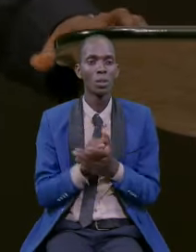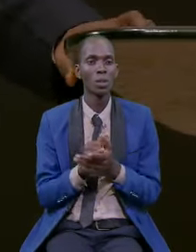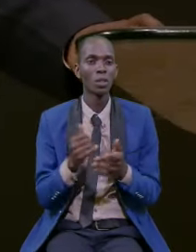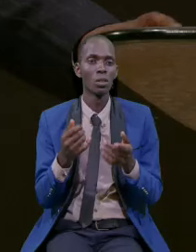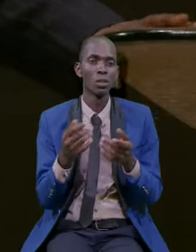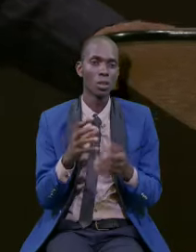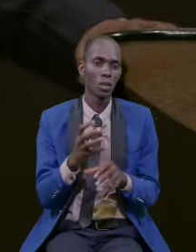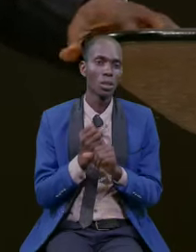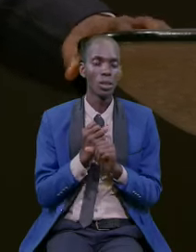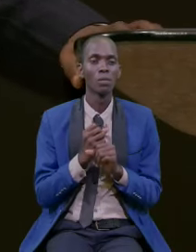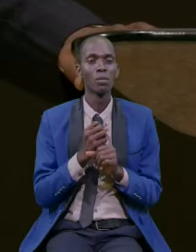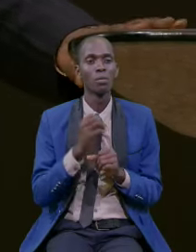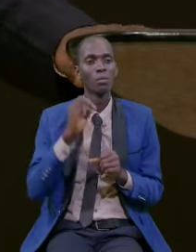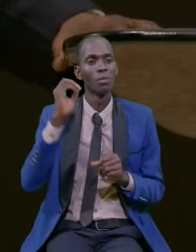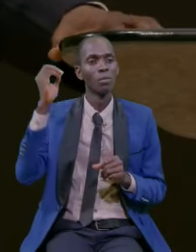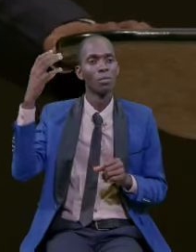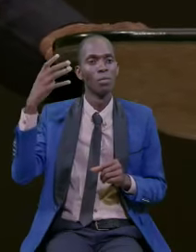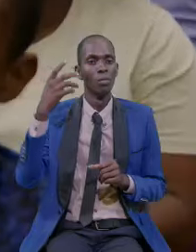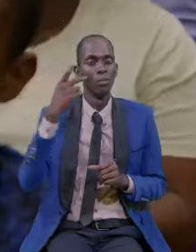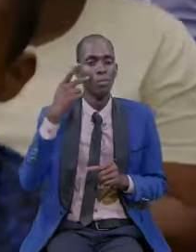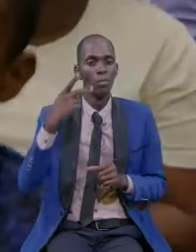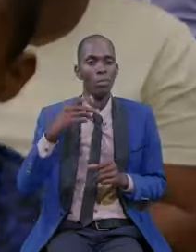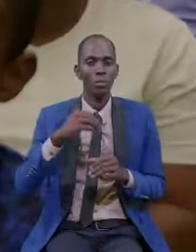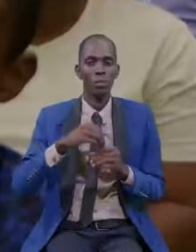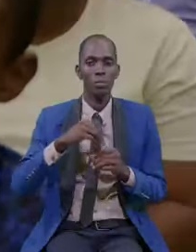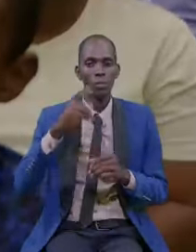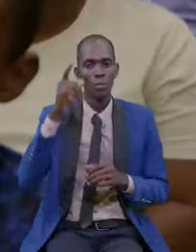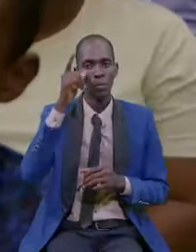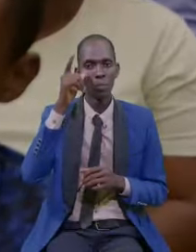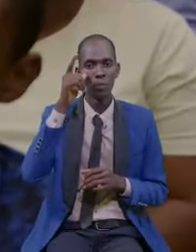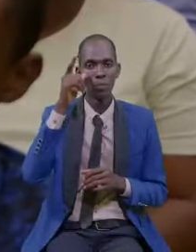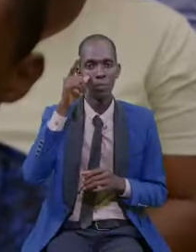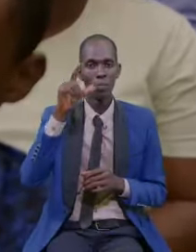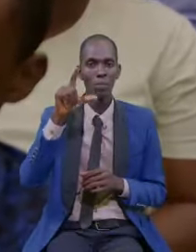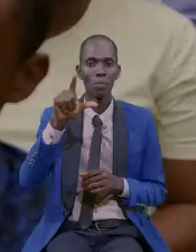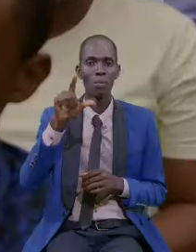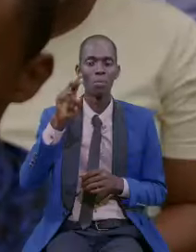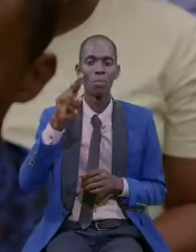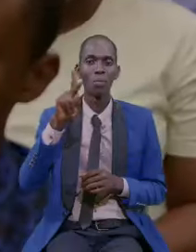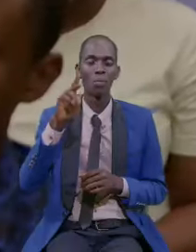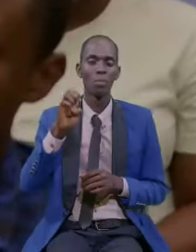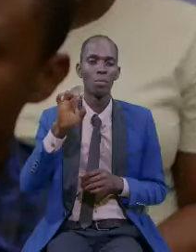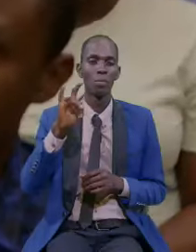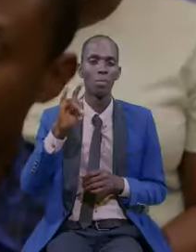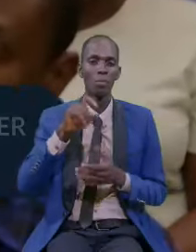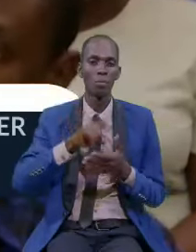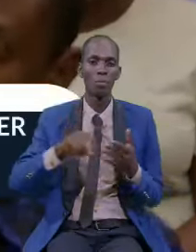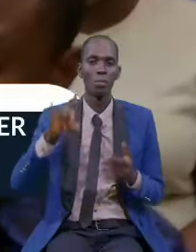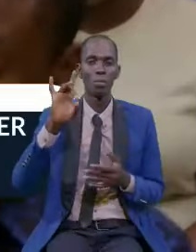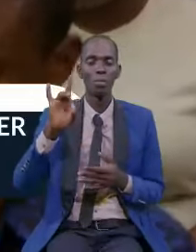us in Luke chapter 18, reading from verse 8.